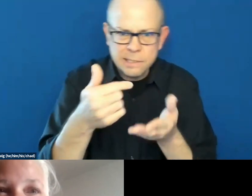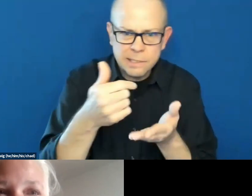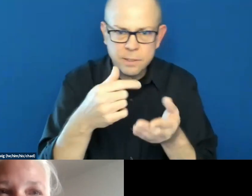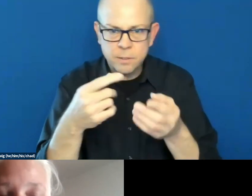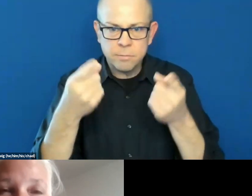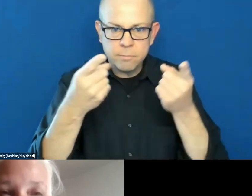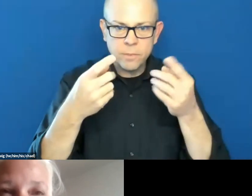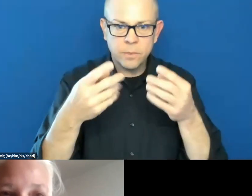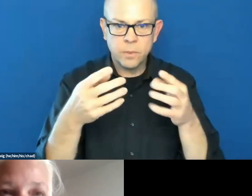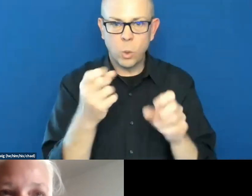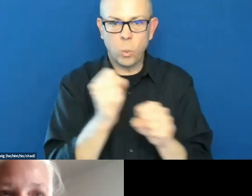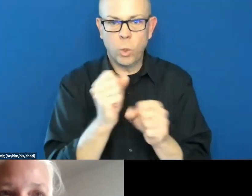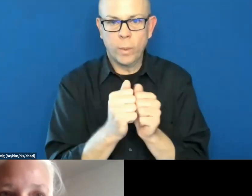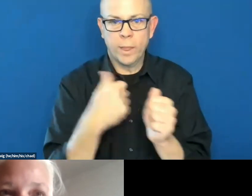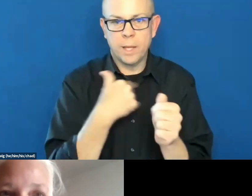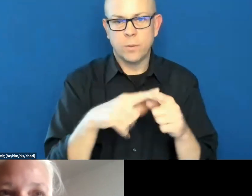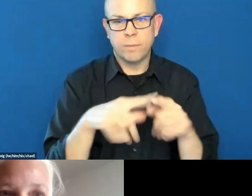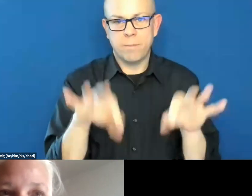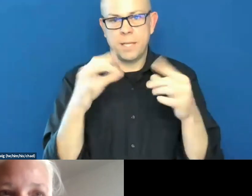So